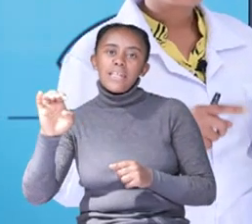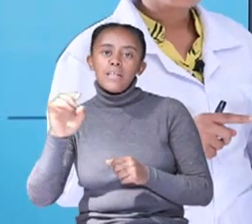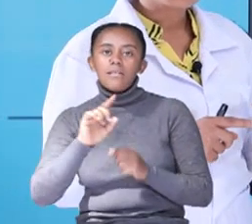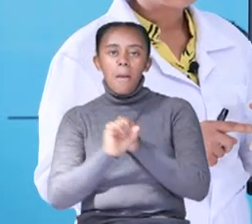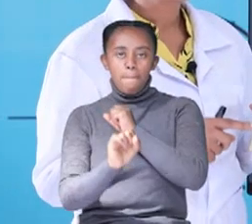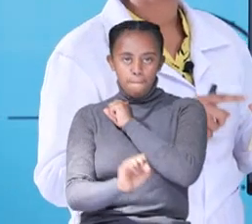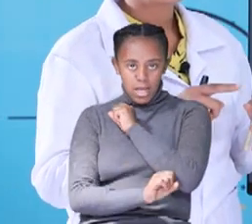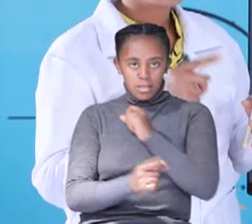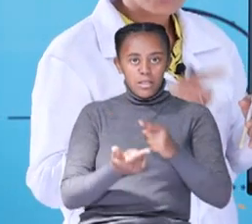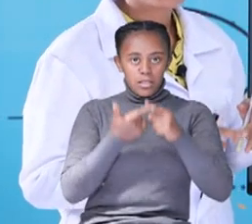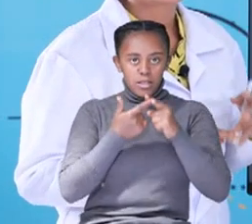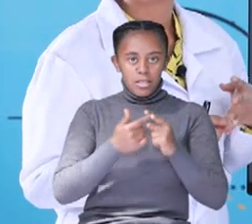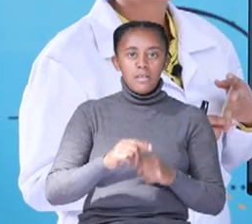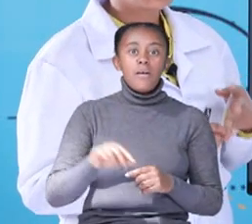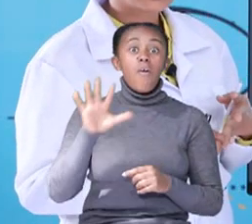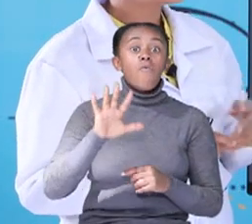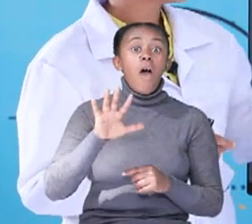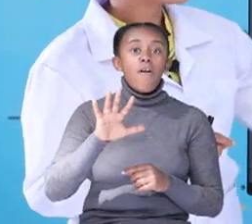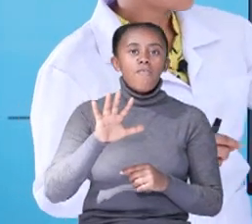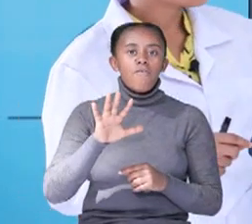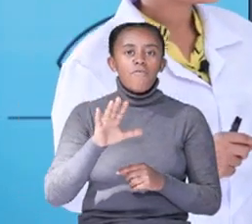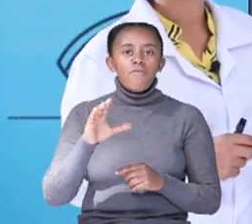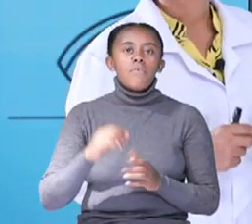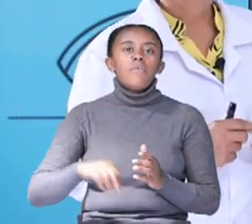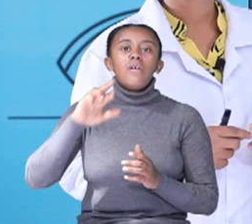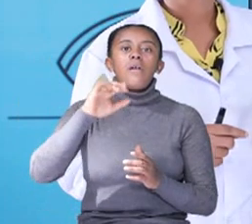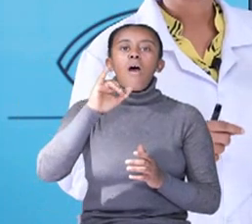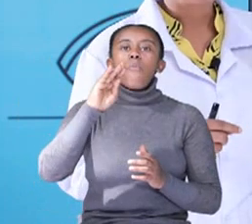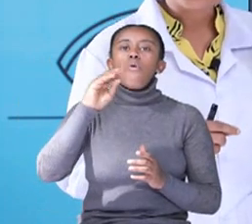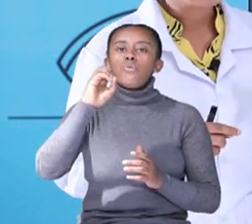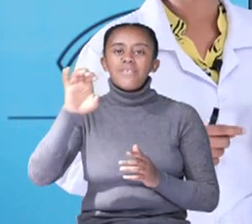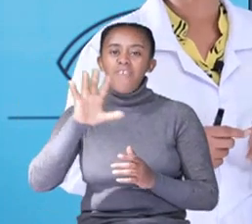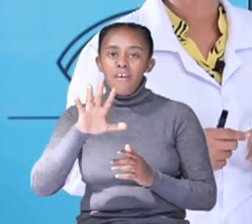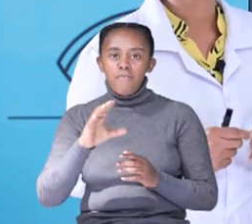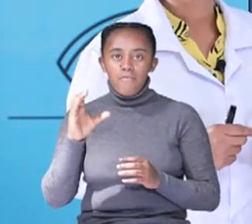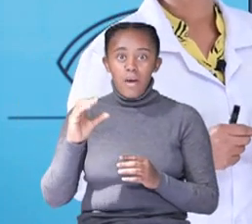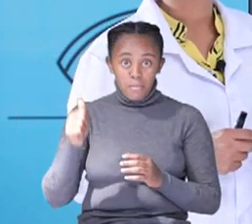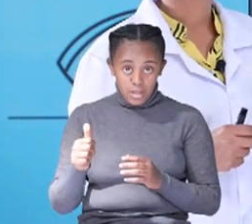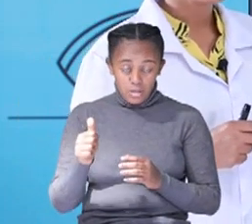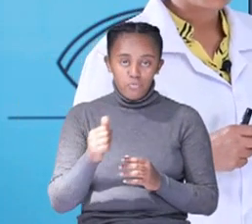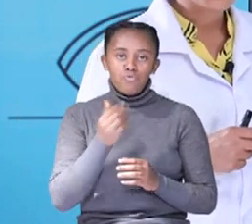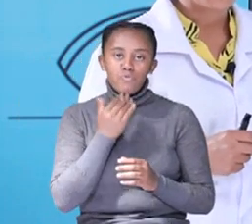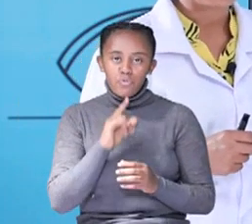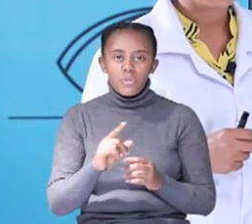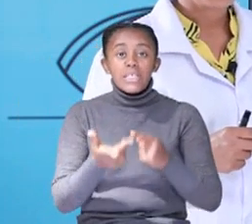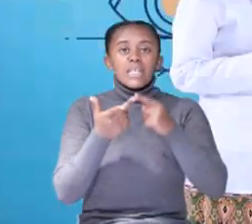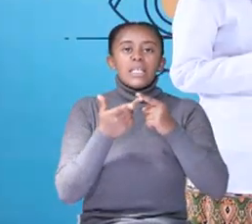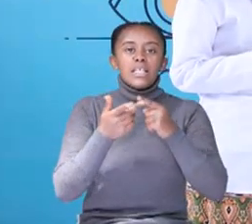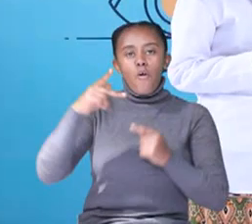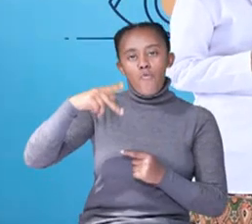The other component is 5-carbon sugar, ribose, and the third component is